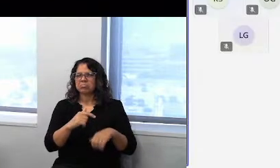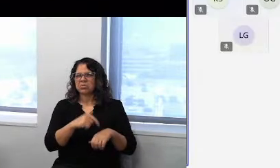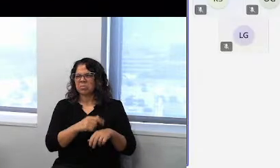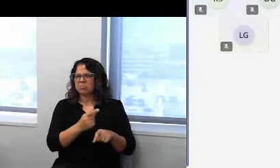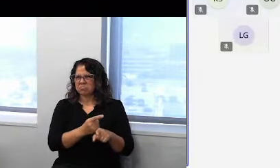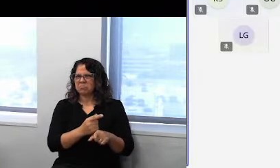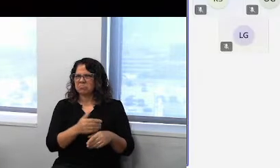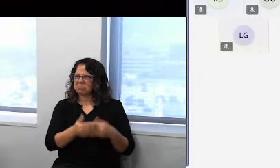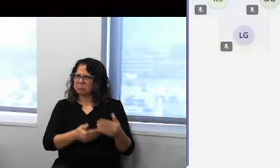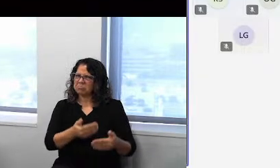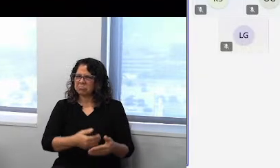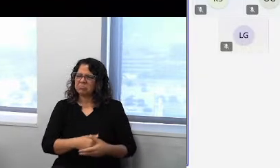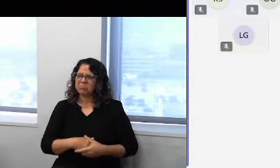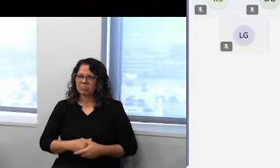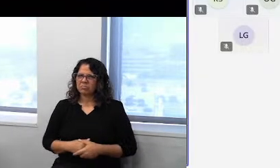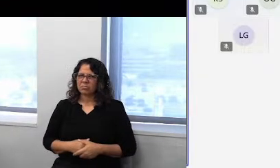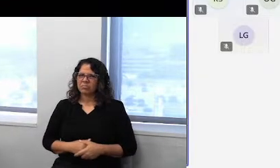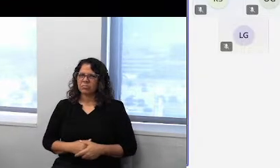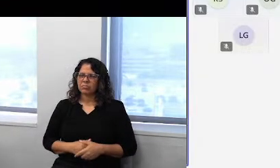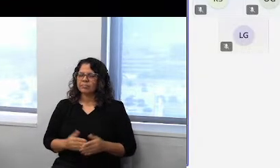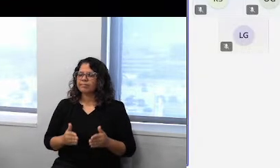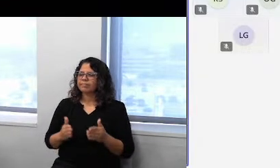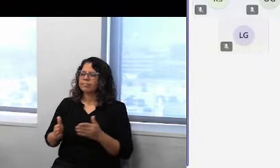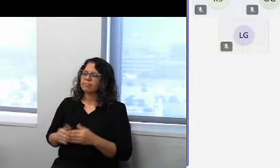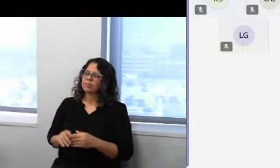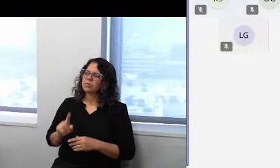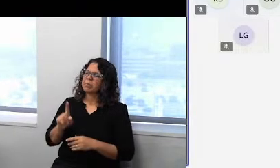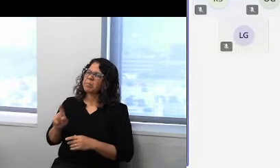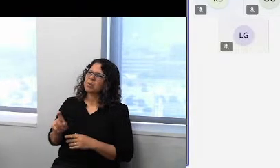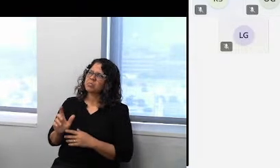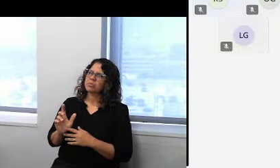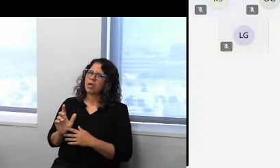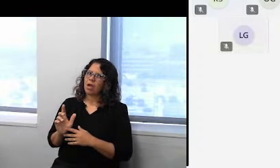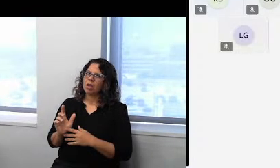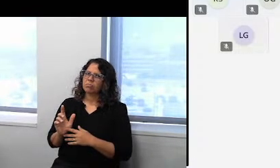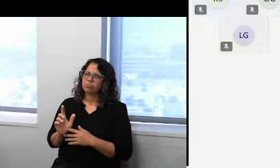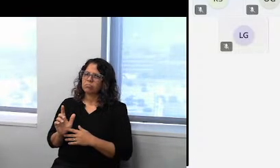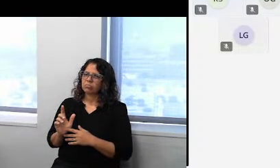a breakdown of all those project statuses?